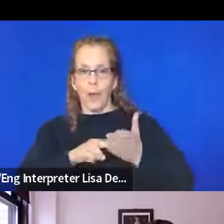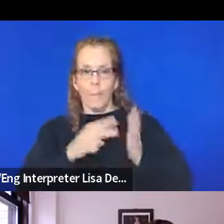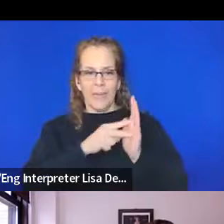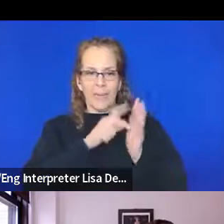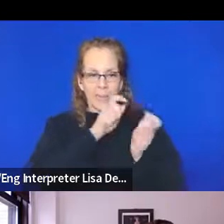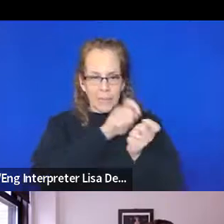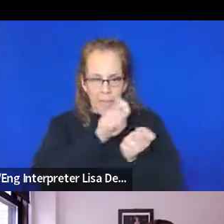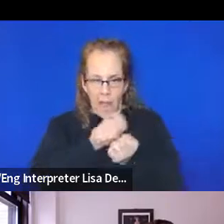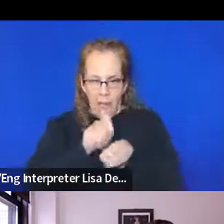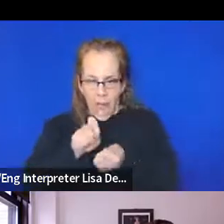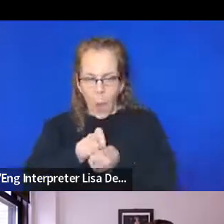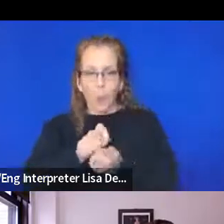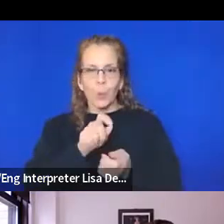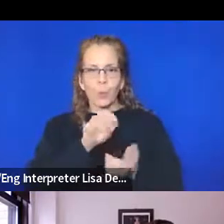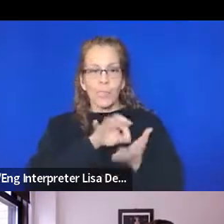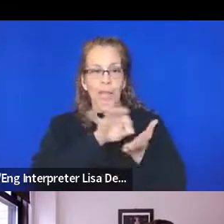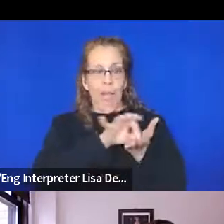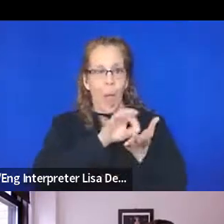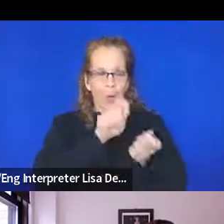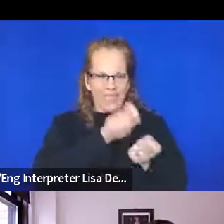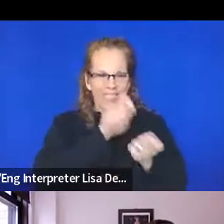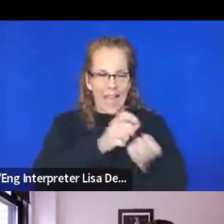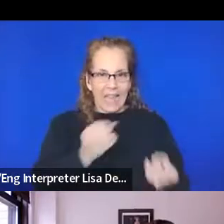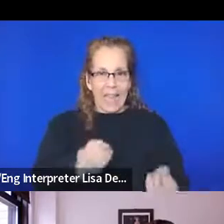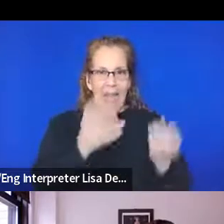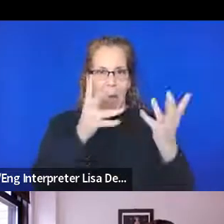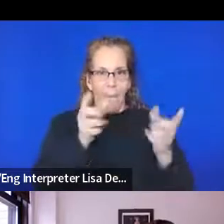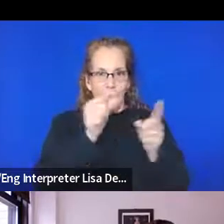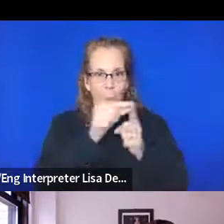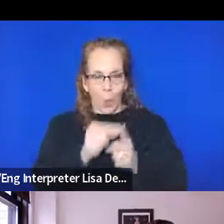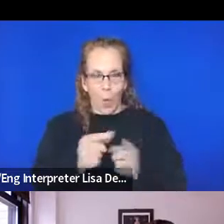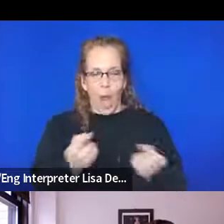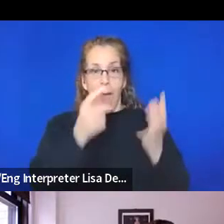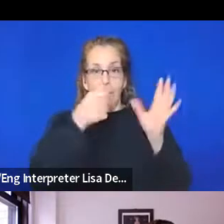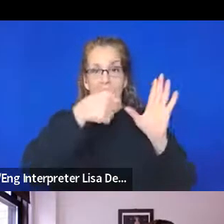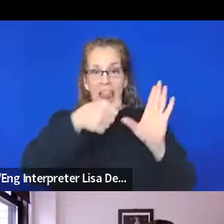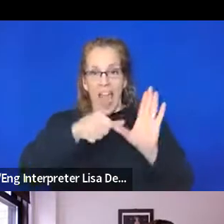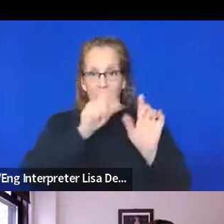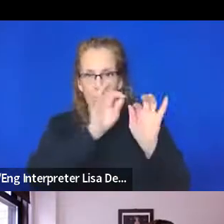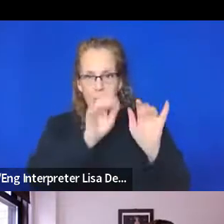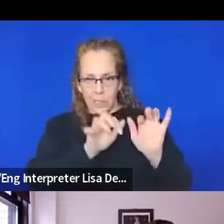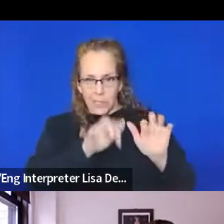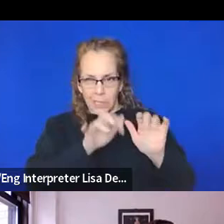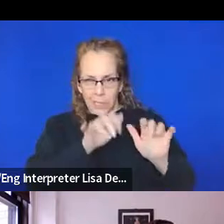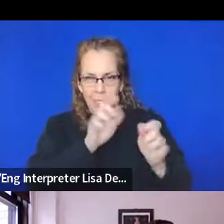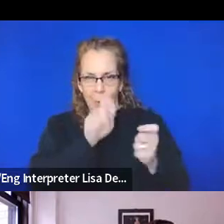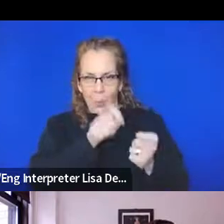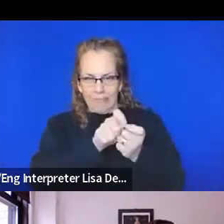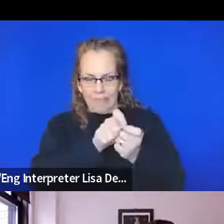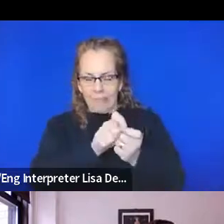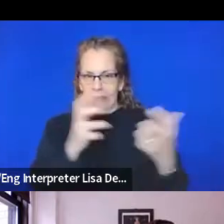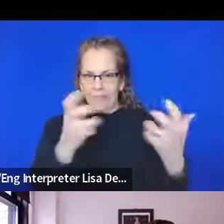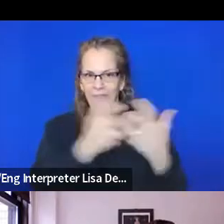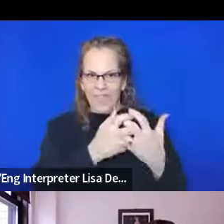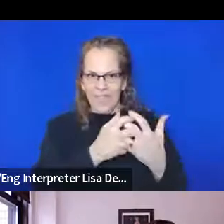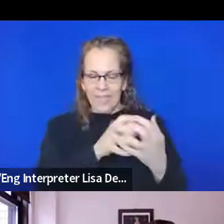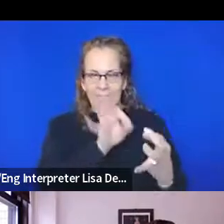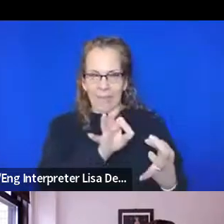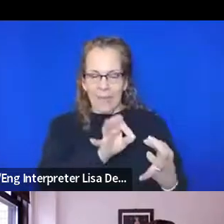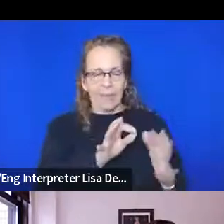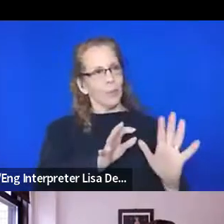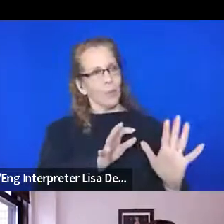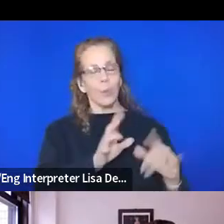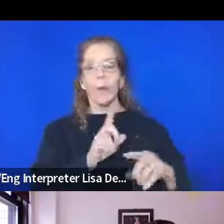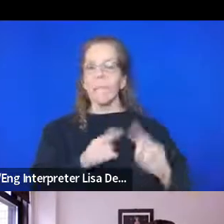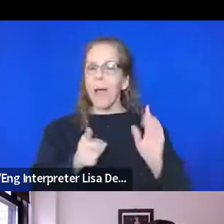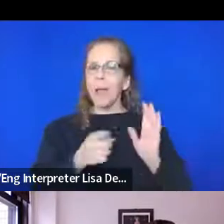to fit into the tiny, tiny little amount of space that they give you to put them in there. But I find that like articulating in a really